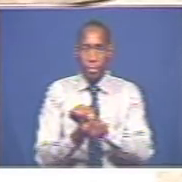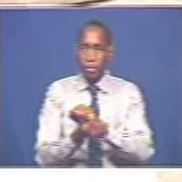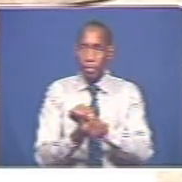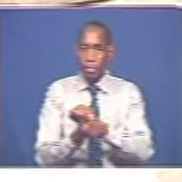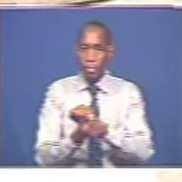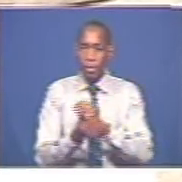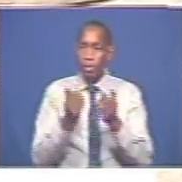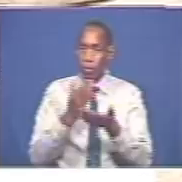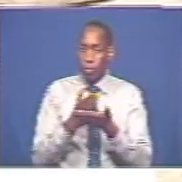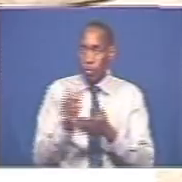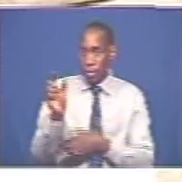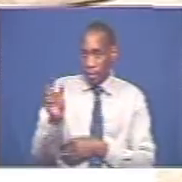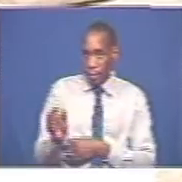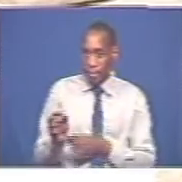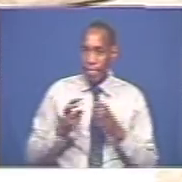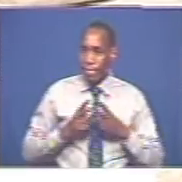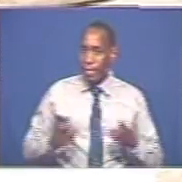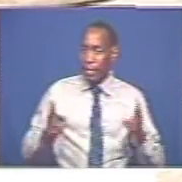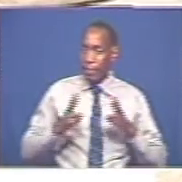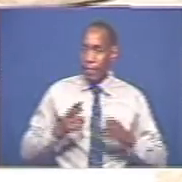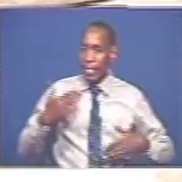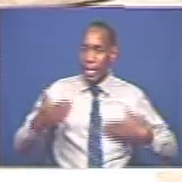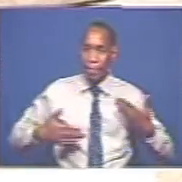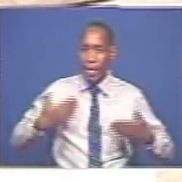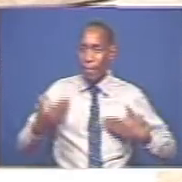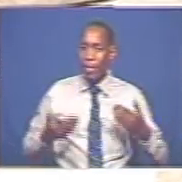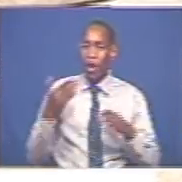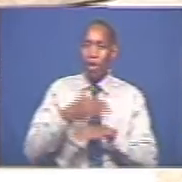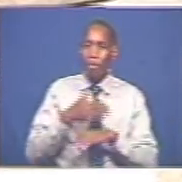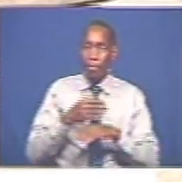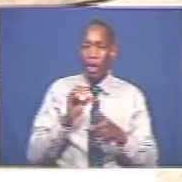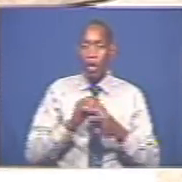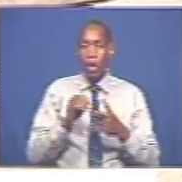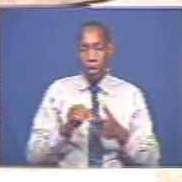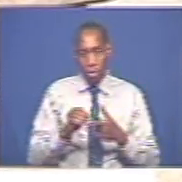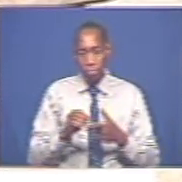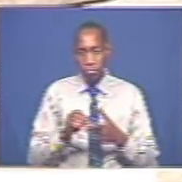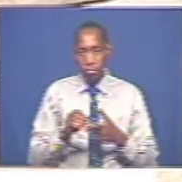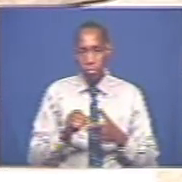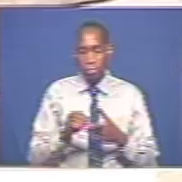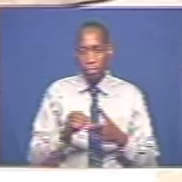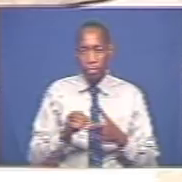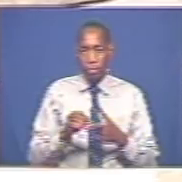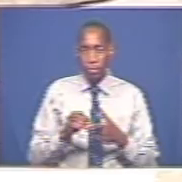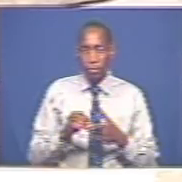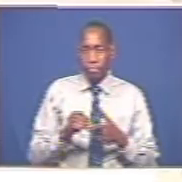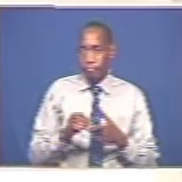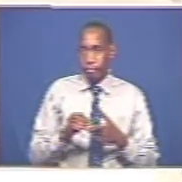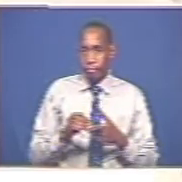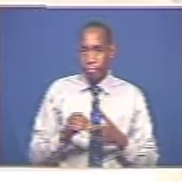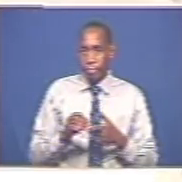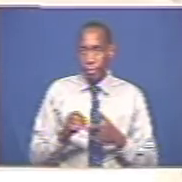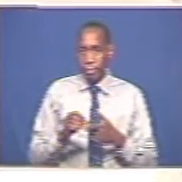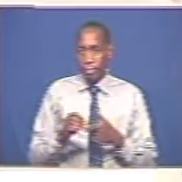are actually very happy, excessively happy, or you can go down to locking yourself up, which you are saying is